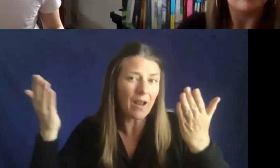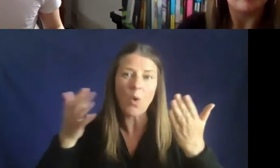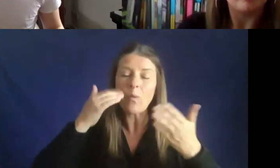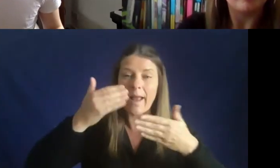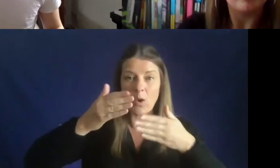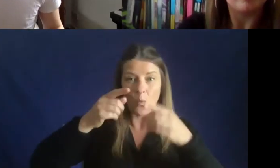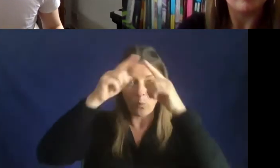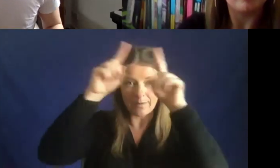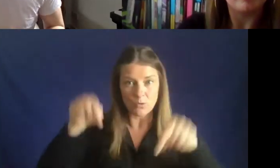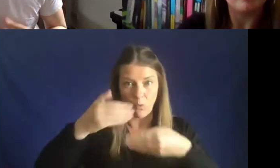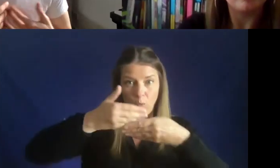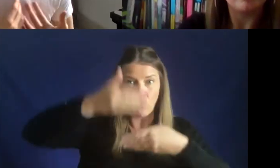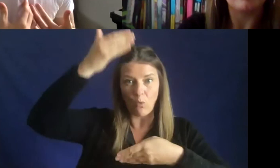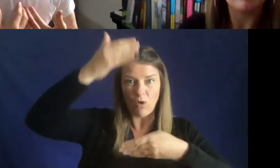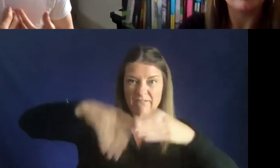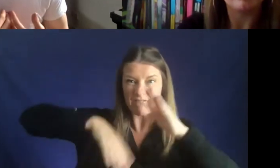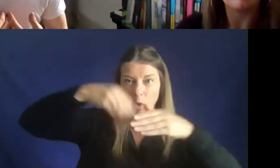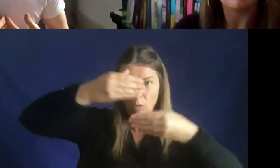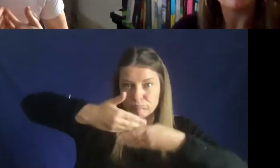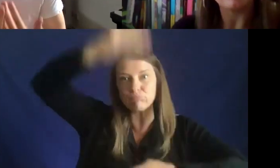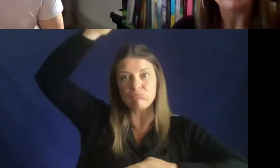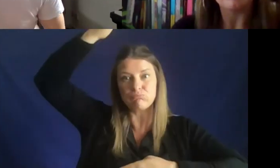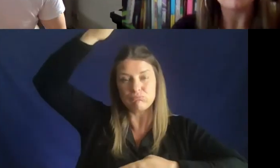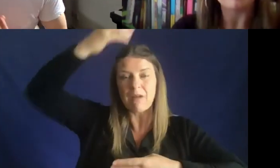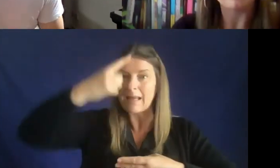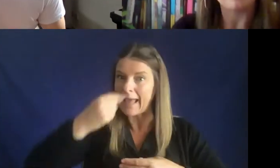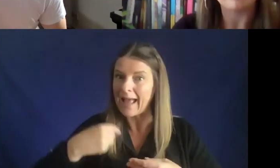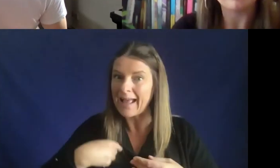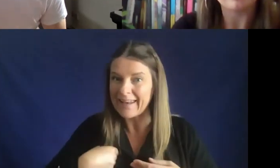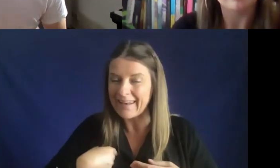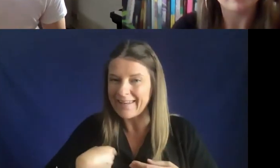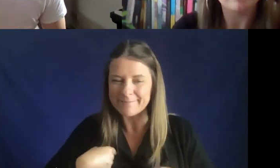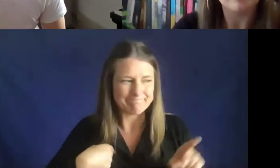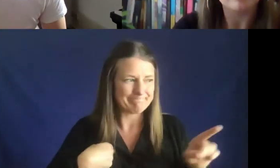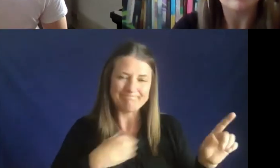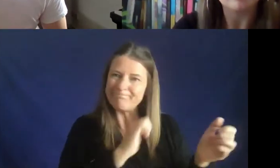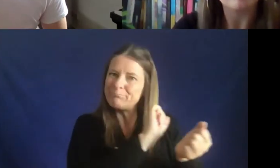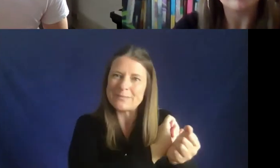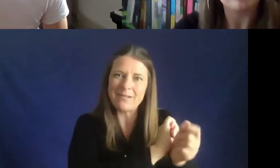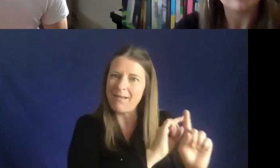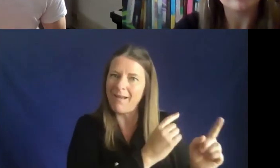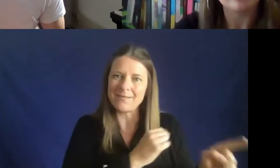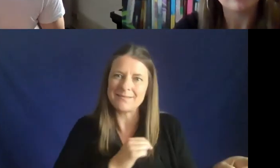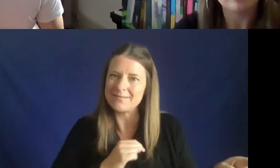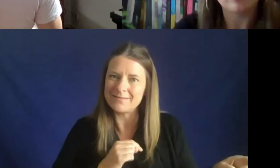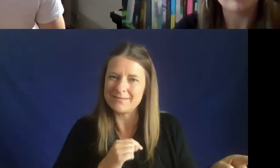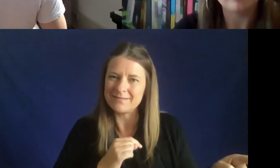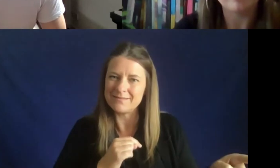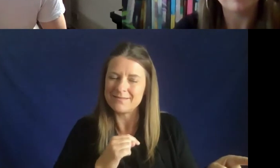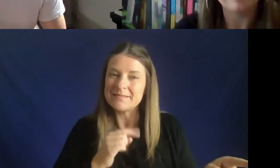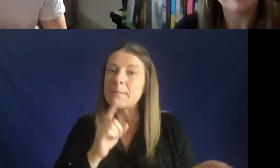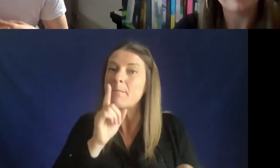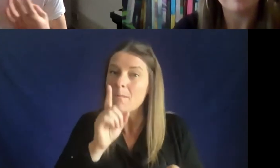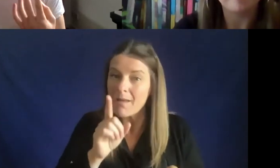And yeah, it was a daily practice that allowed me a lot of space before I went into the